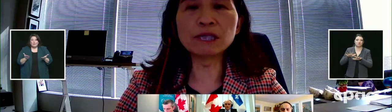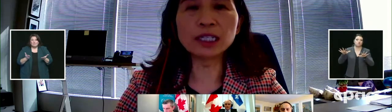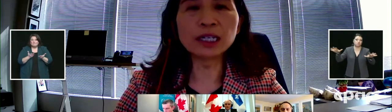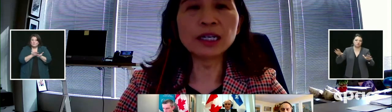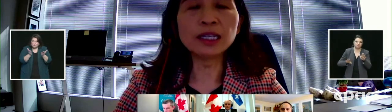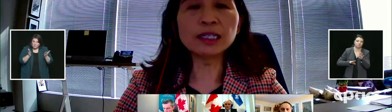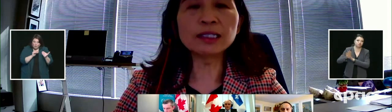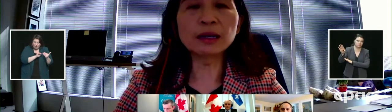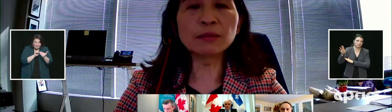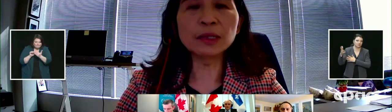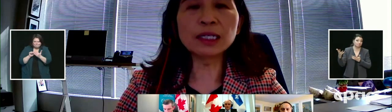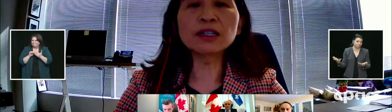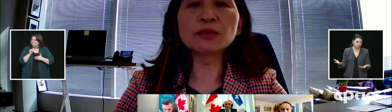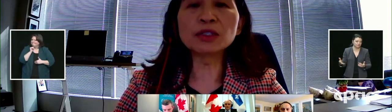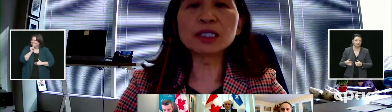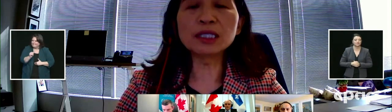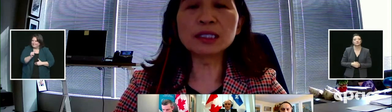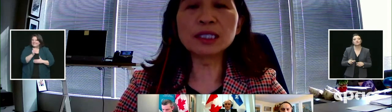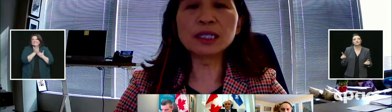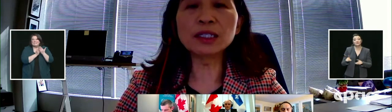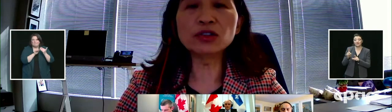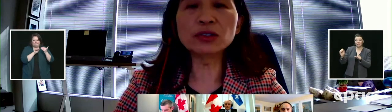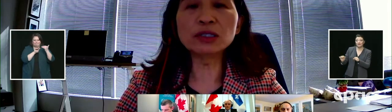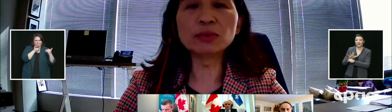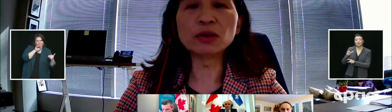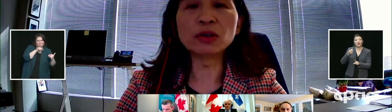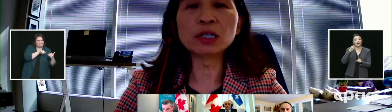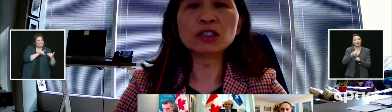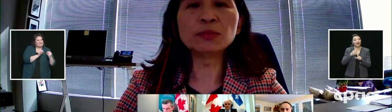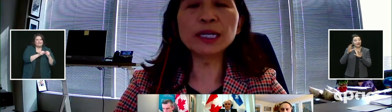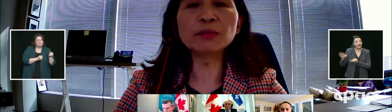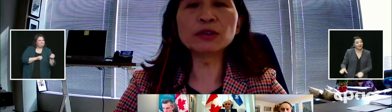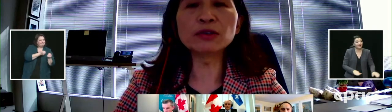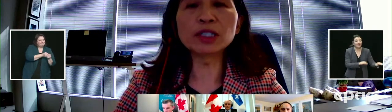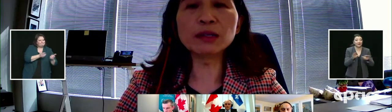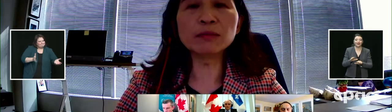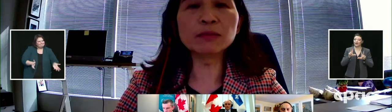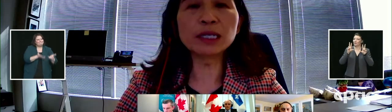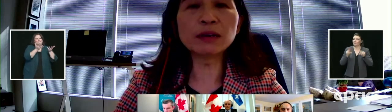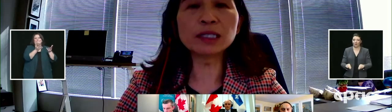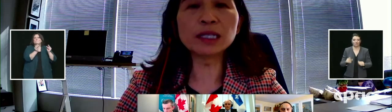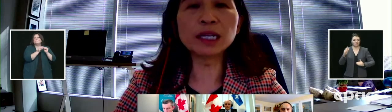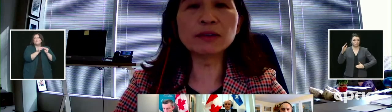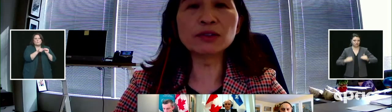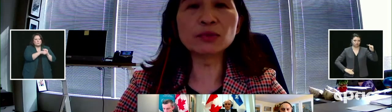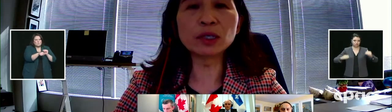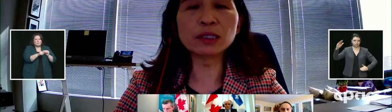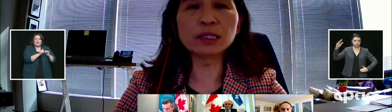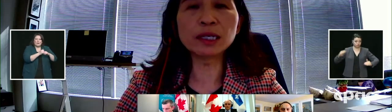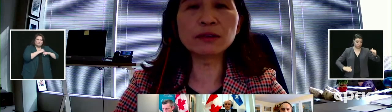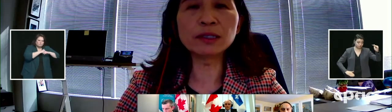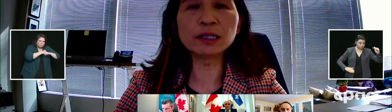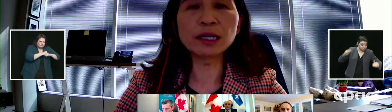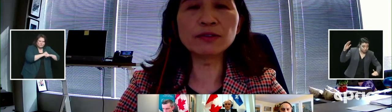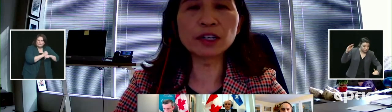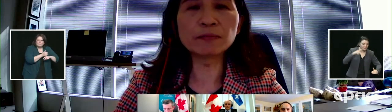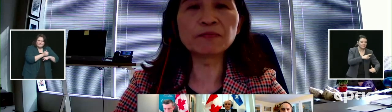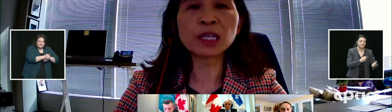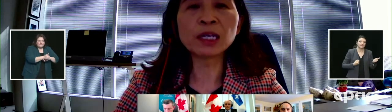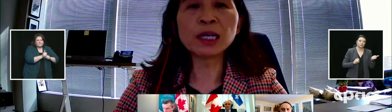footing and that some in our communities need additional support to be able to keep themselves and their loved ones